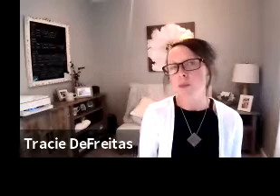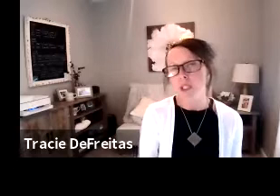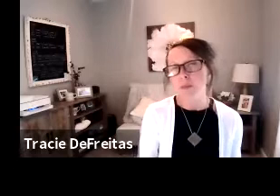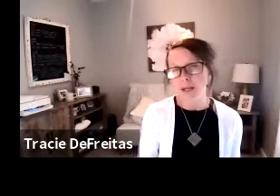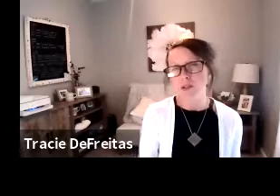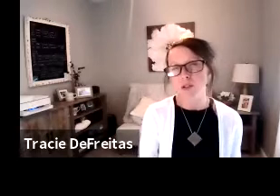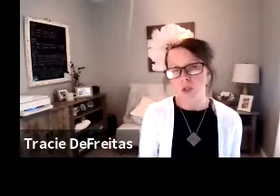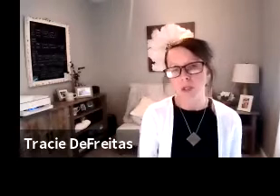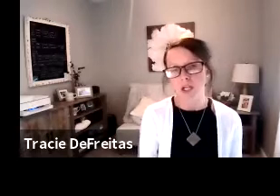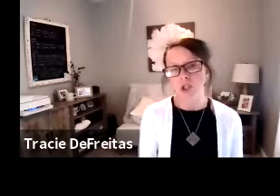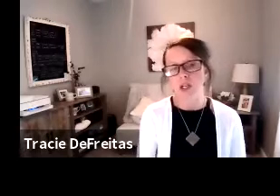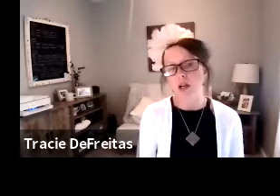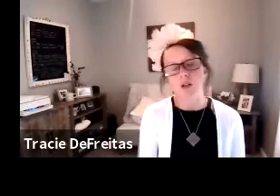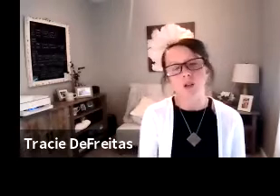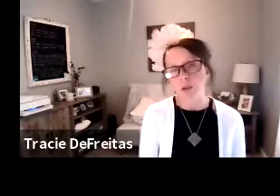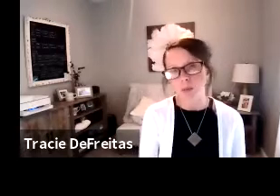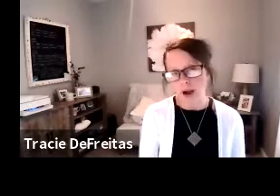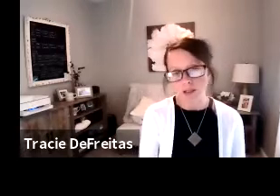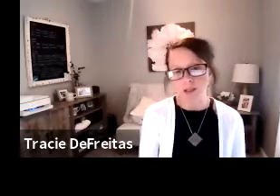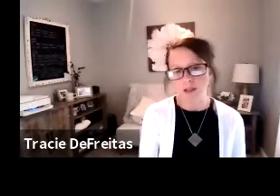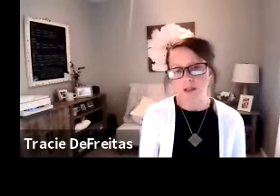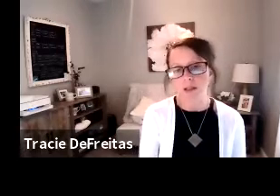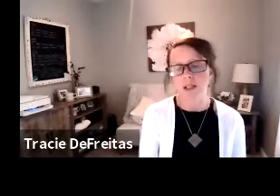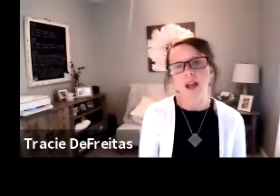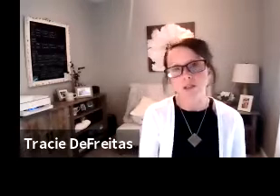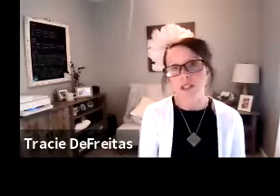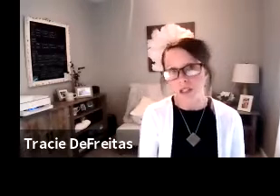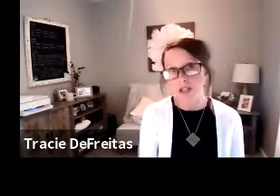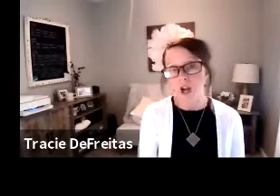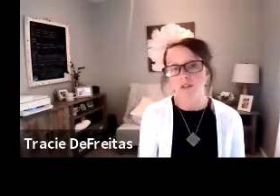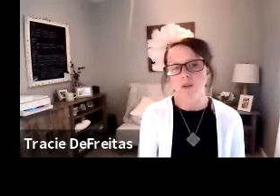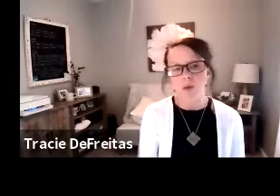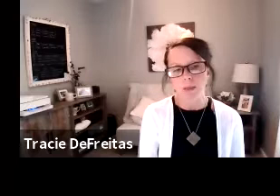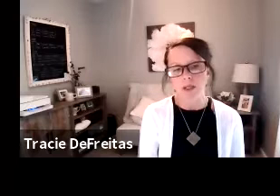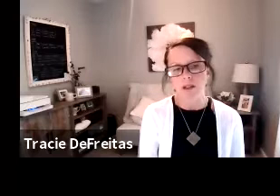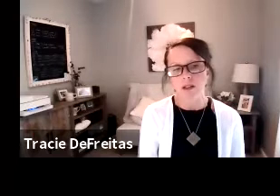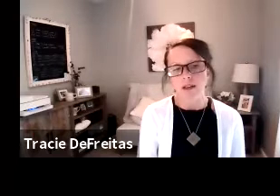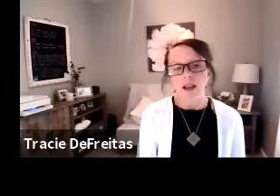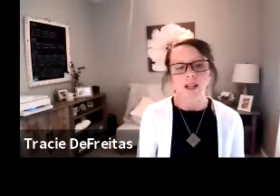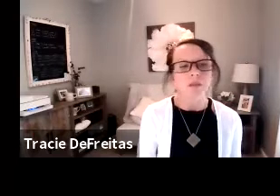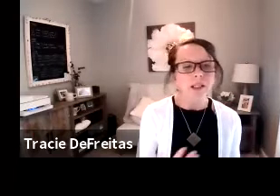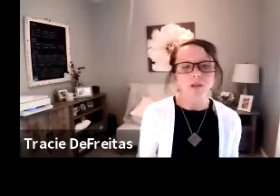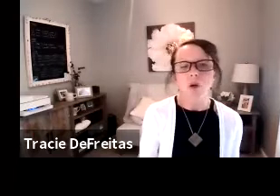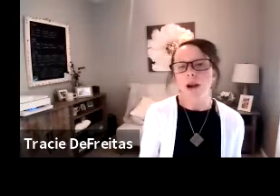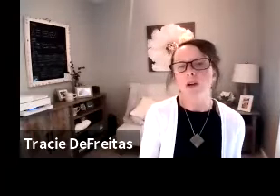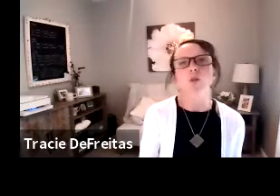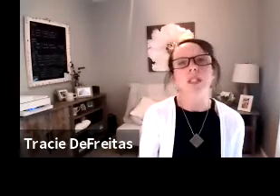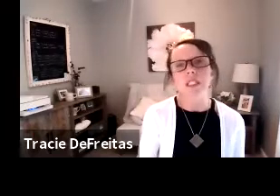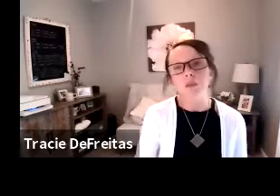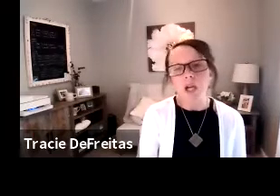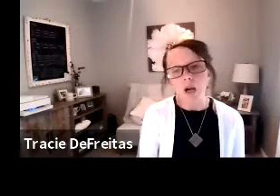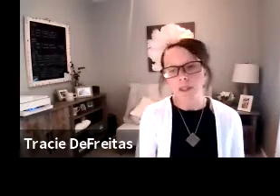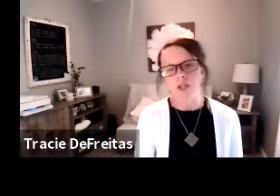prohibits disability-based discrimination in all employment practices and in every stage of employment. And it mainly